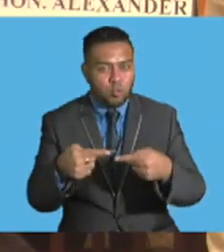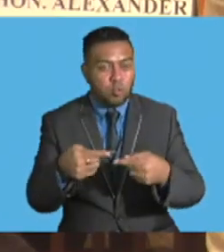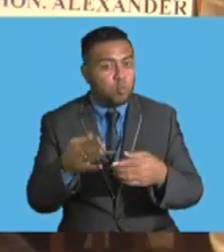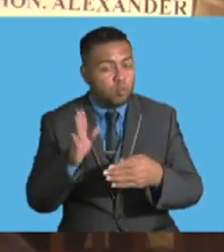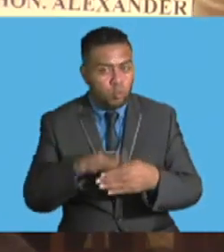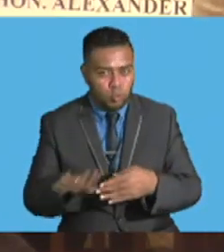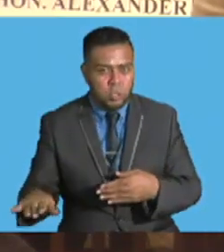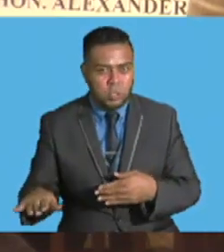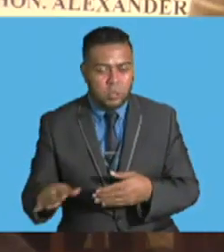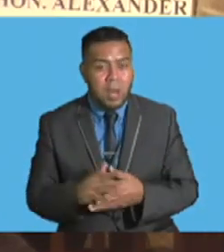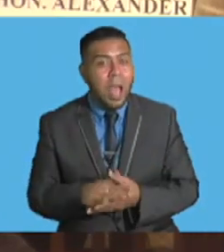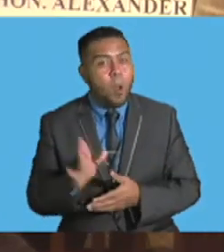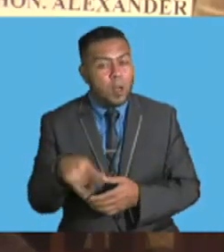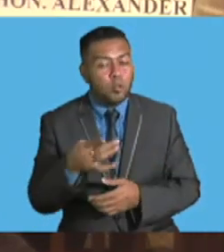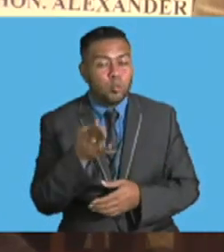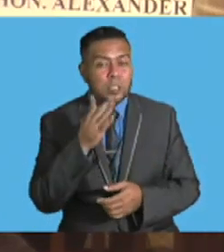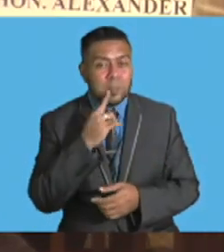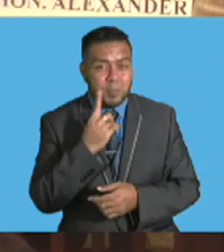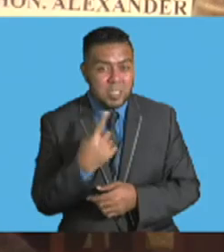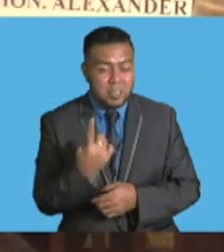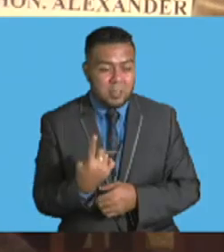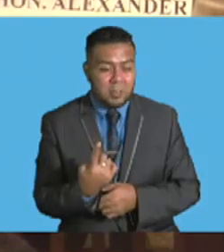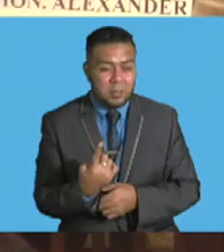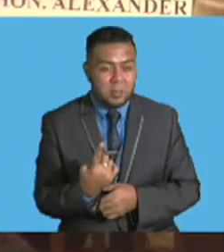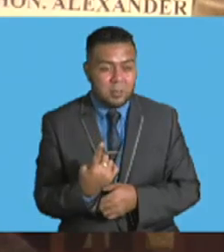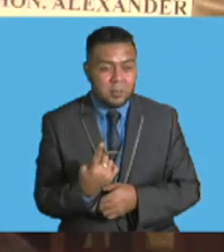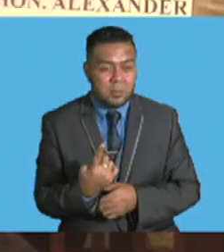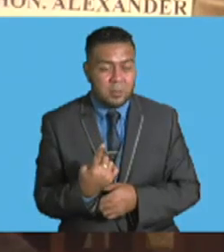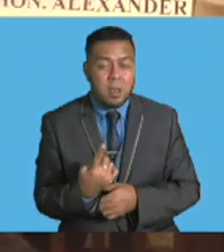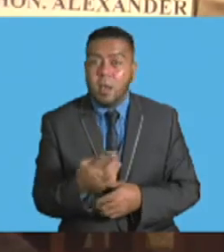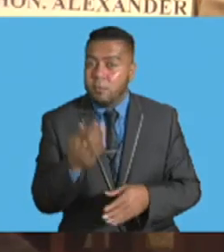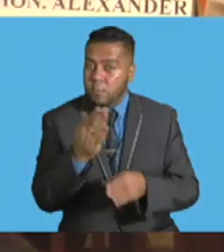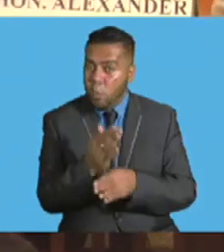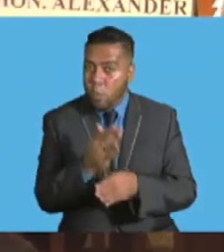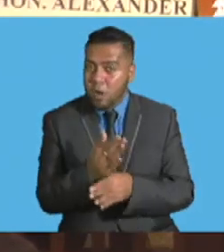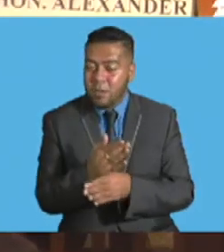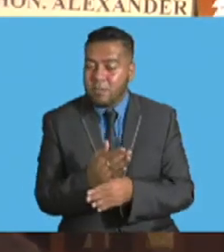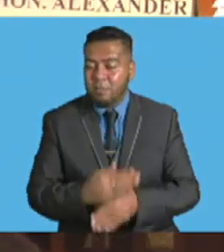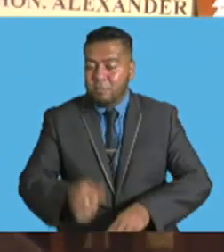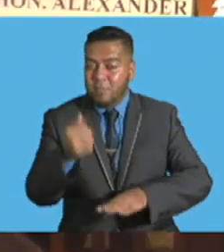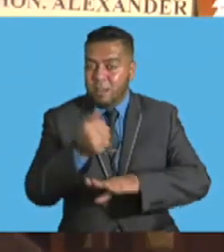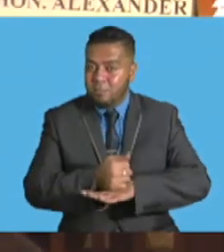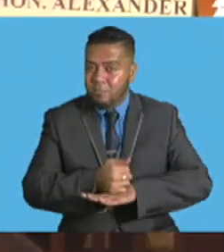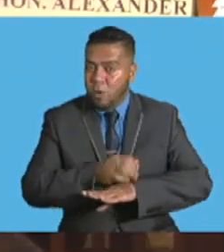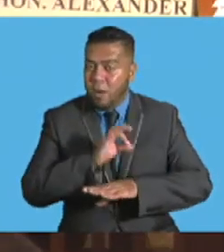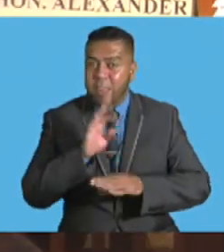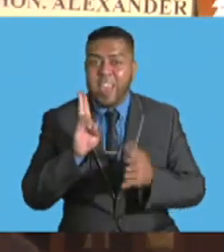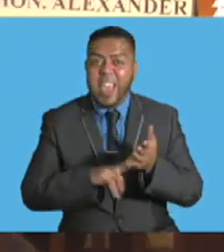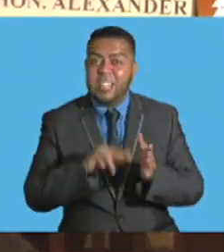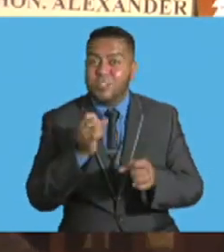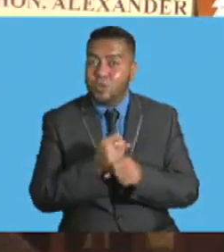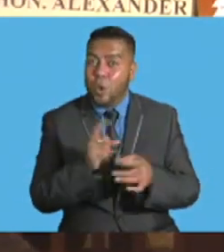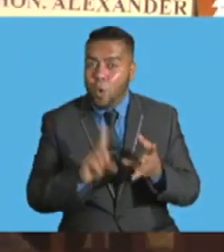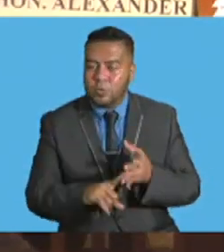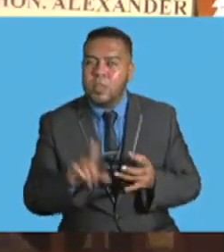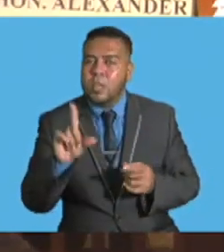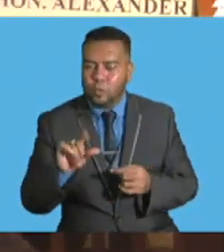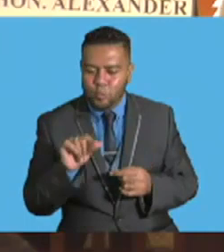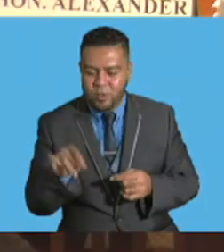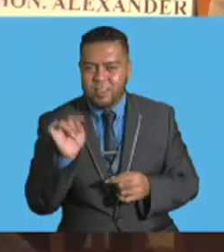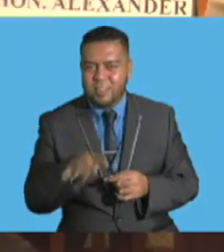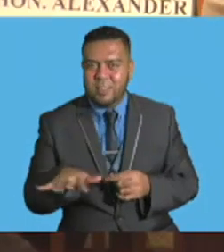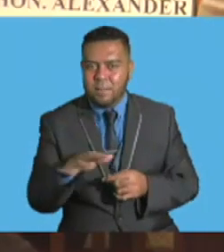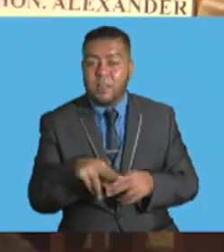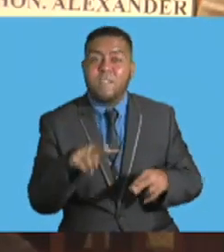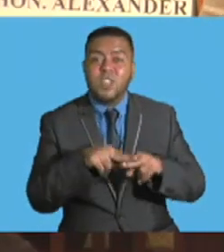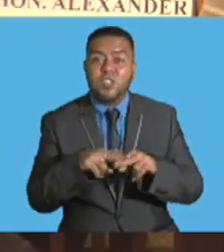Honorable Speaker, I'd like to speak also about the work that the non-government organizations do in this particular area.